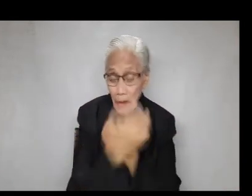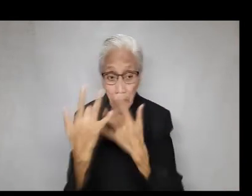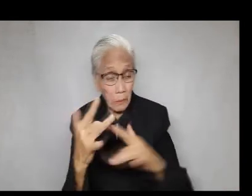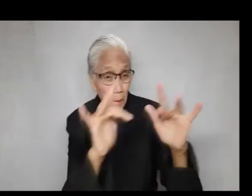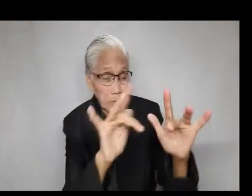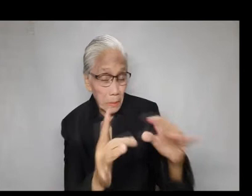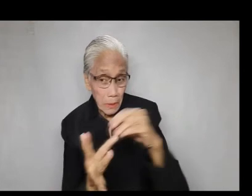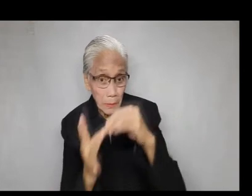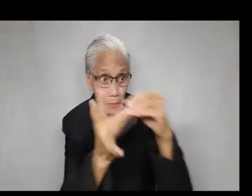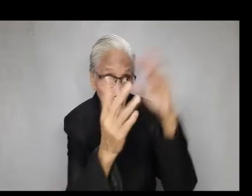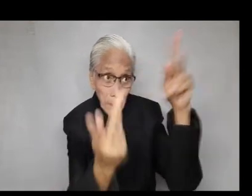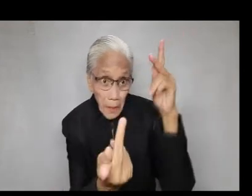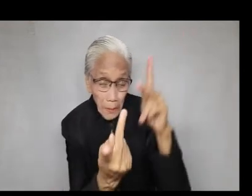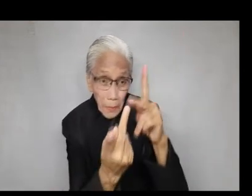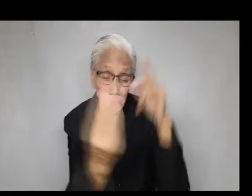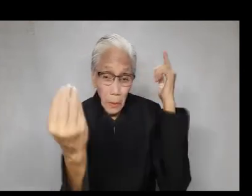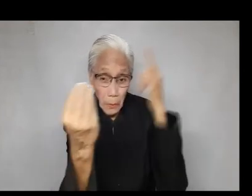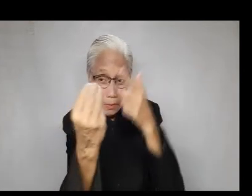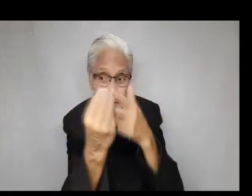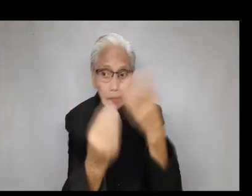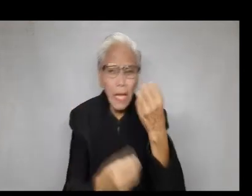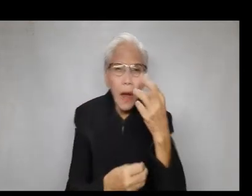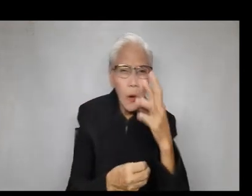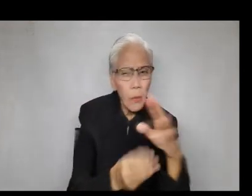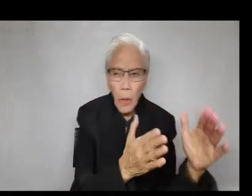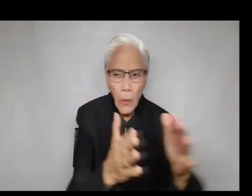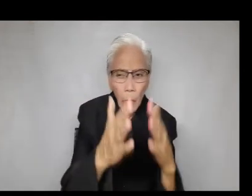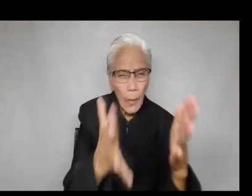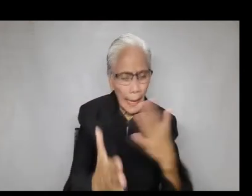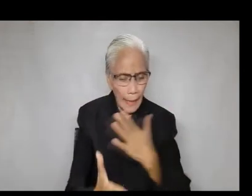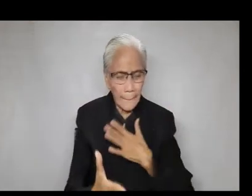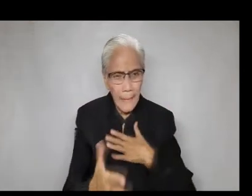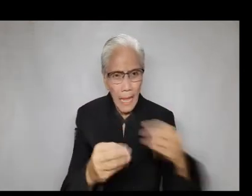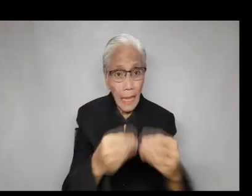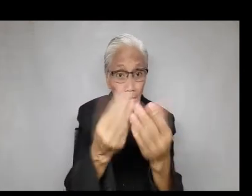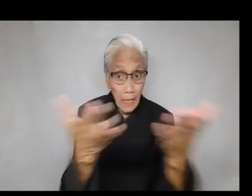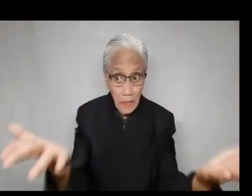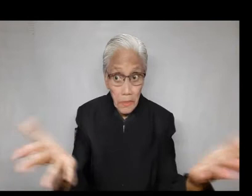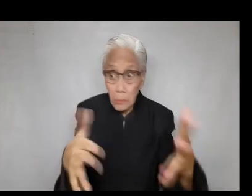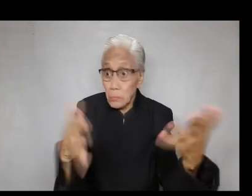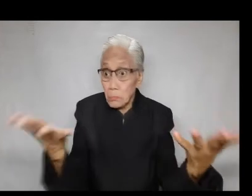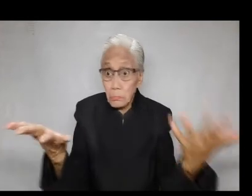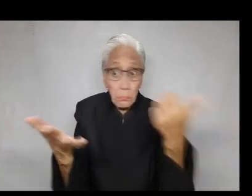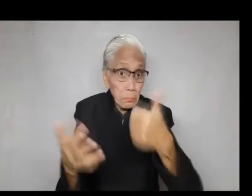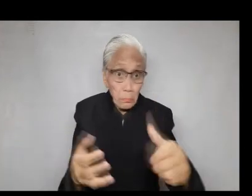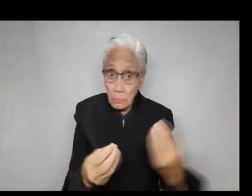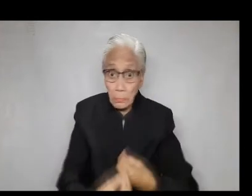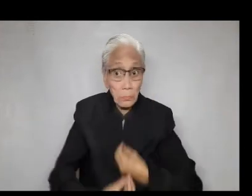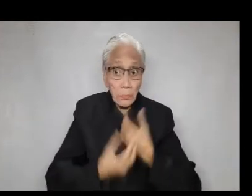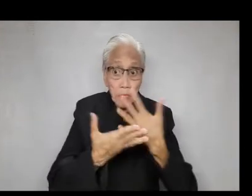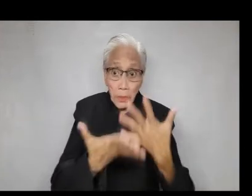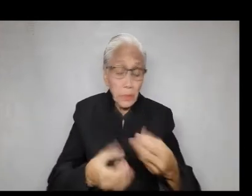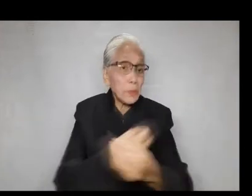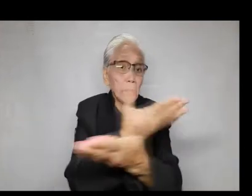they are useless for me. There is no love, compassion, specific noble purpose, objective,